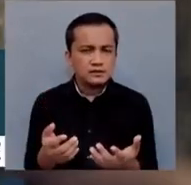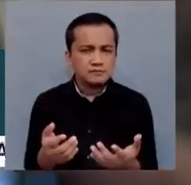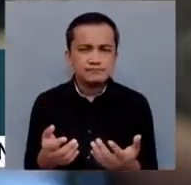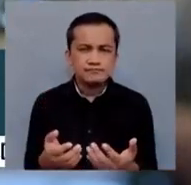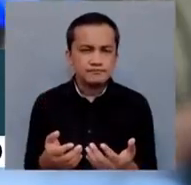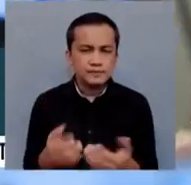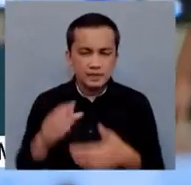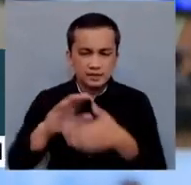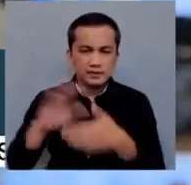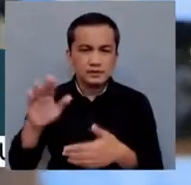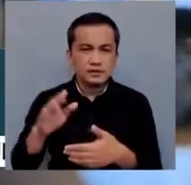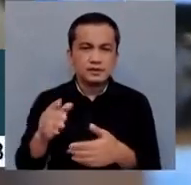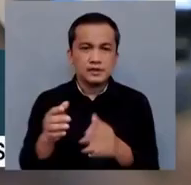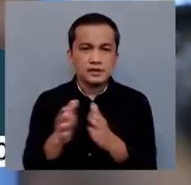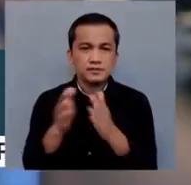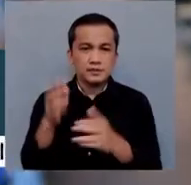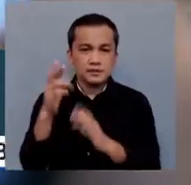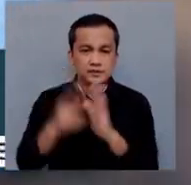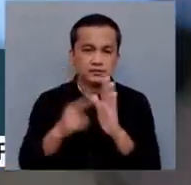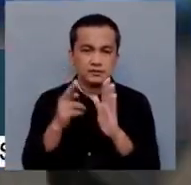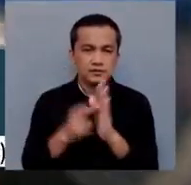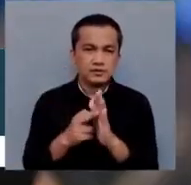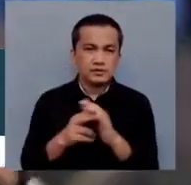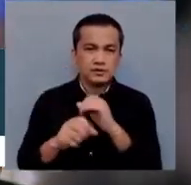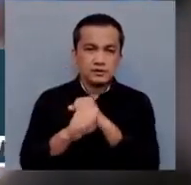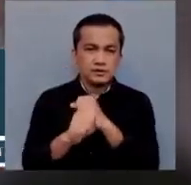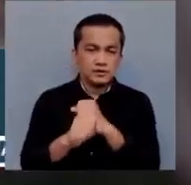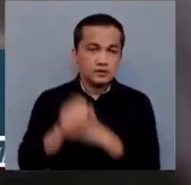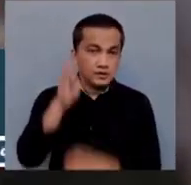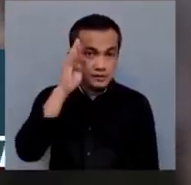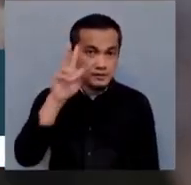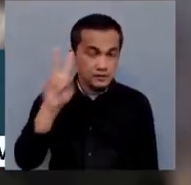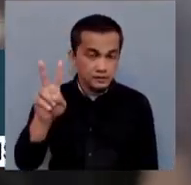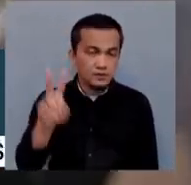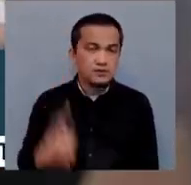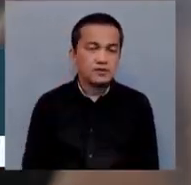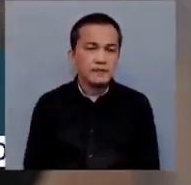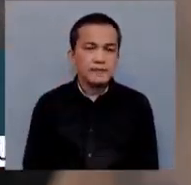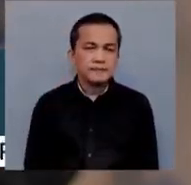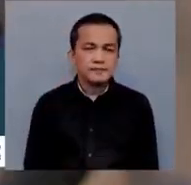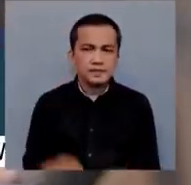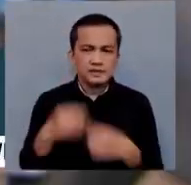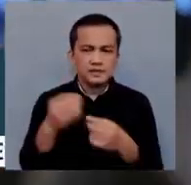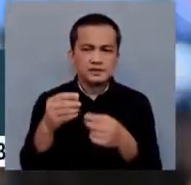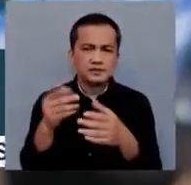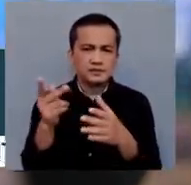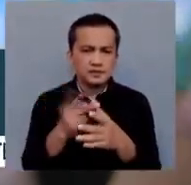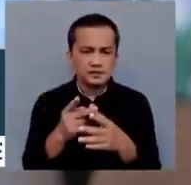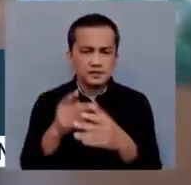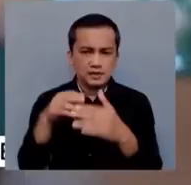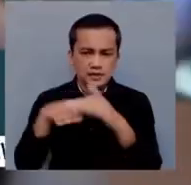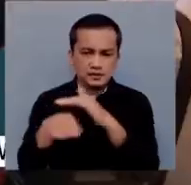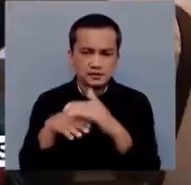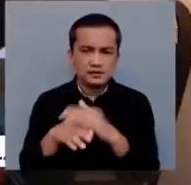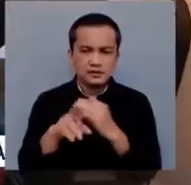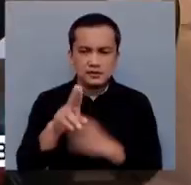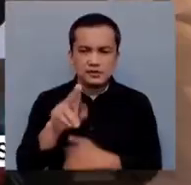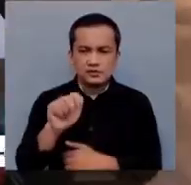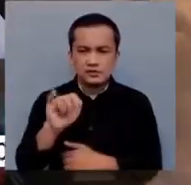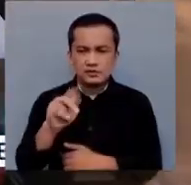Vloggers played a huge role during the campaign of President-elect Bongbong Marcos, with some given priority access during UNITEAM